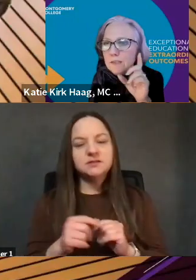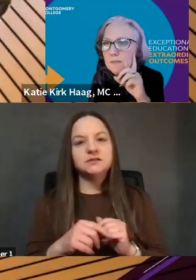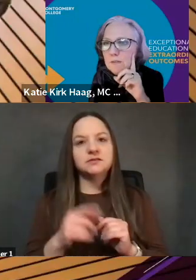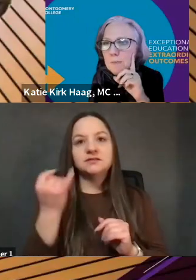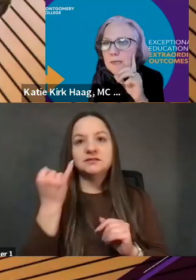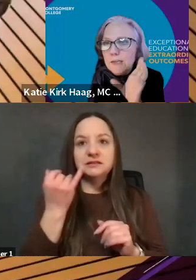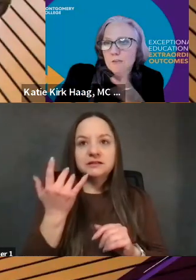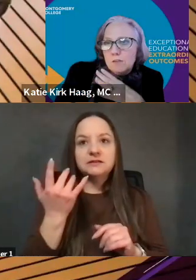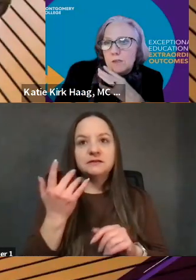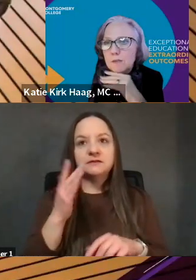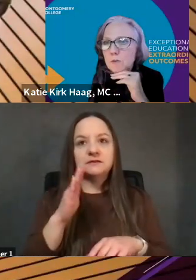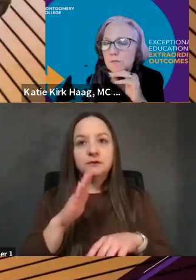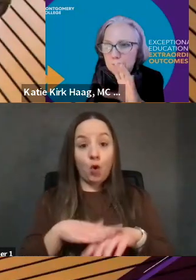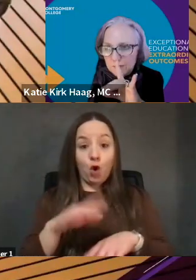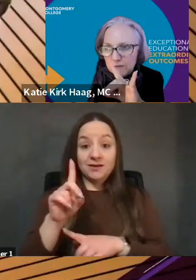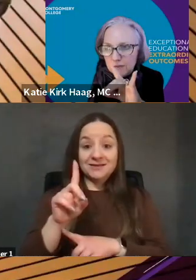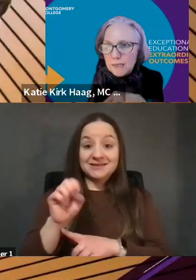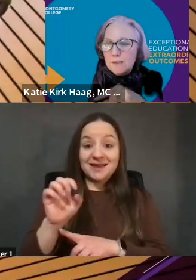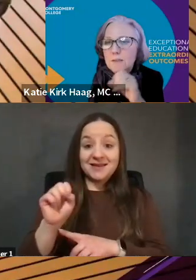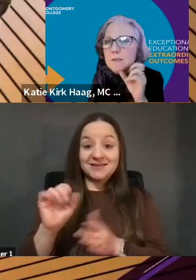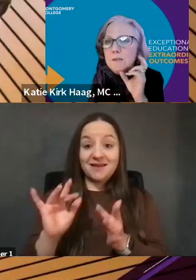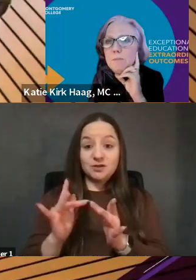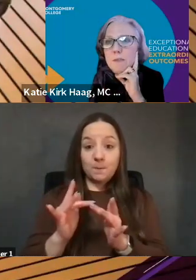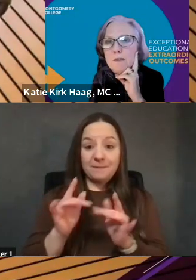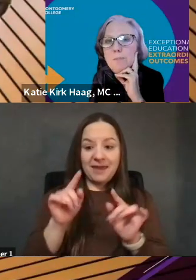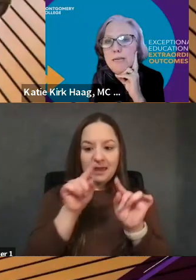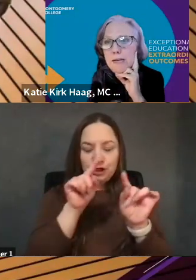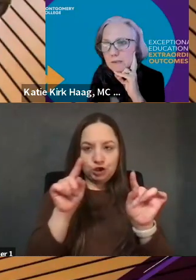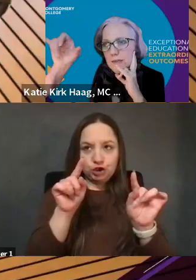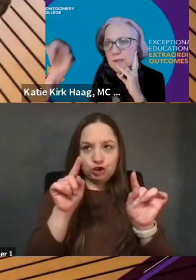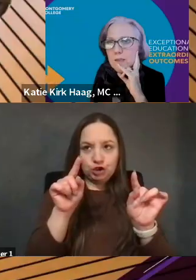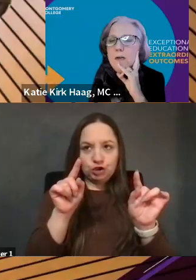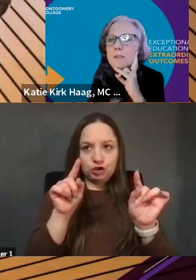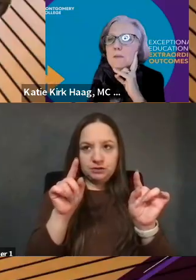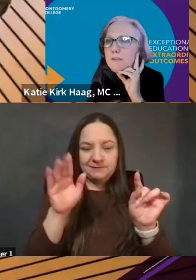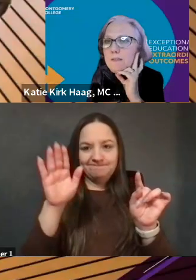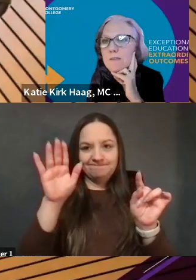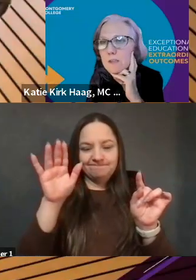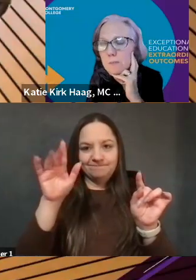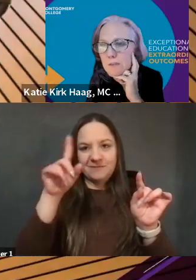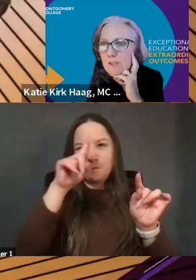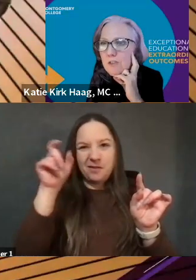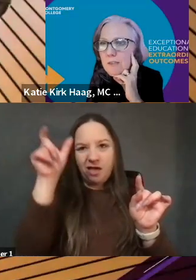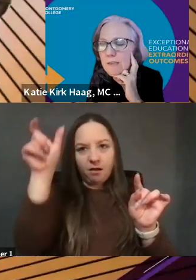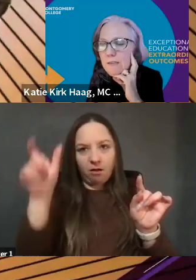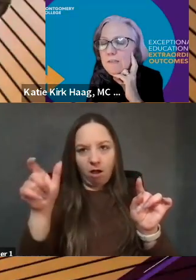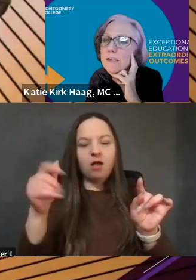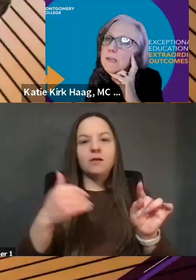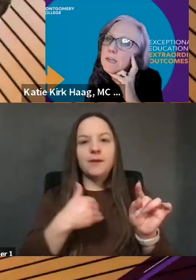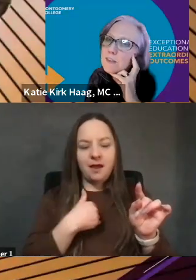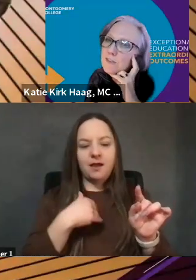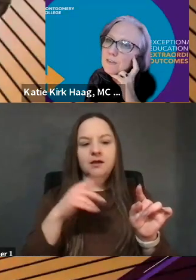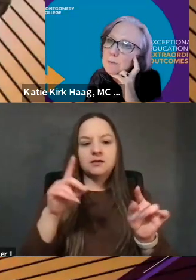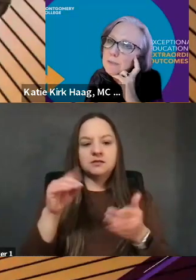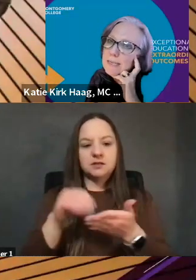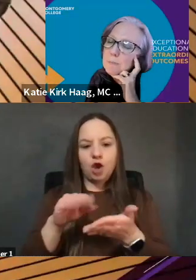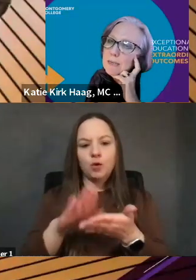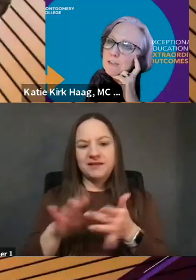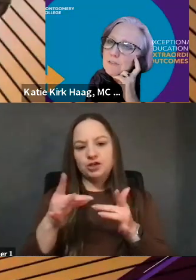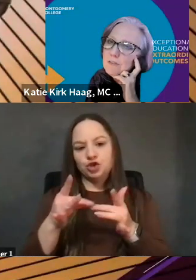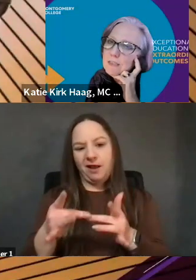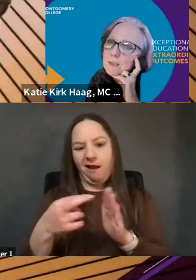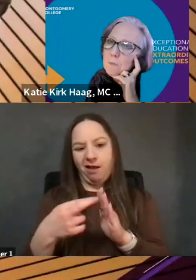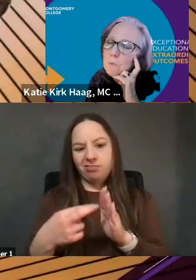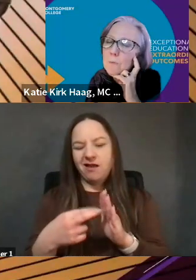on the DSS page over on the side in the black kind of column, it says documentation guidelines. There's some